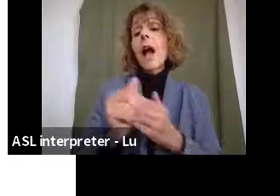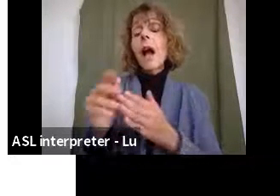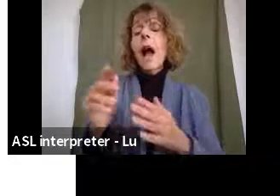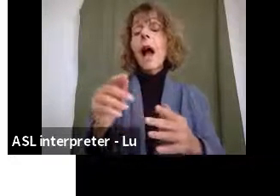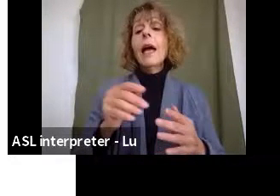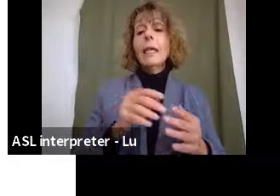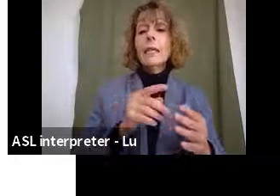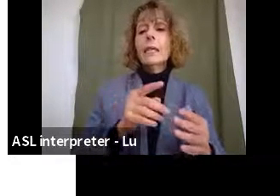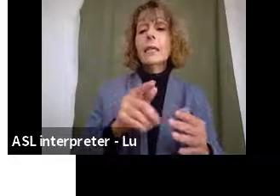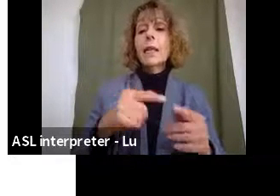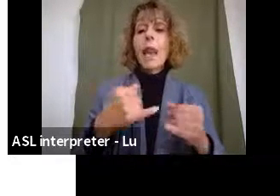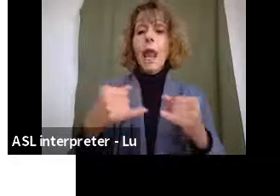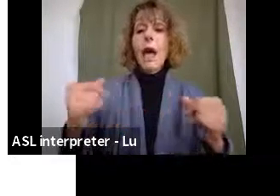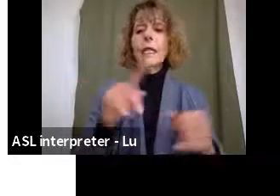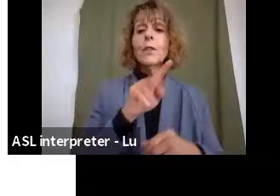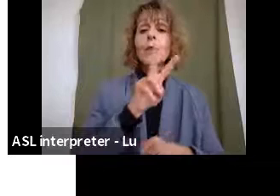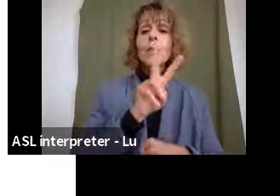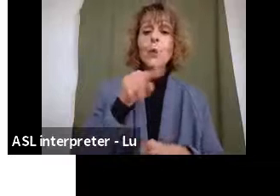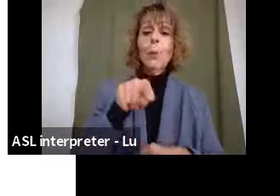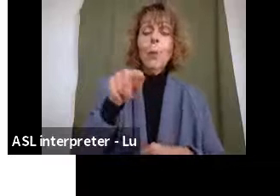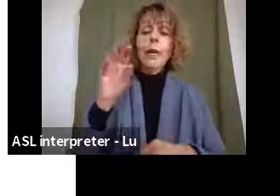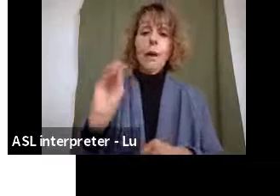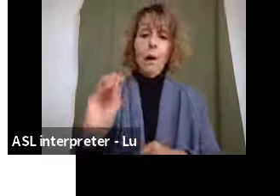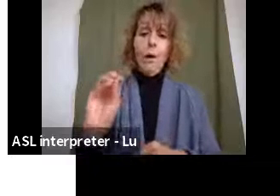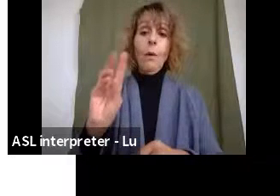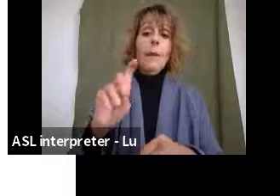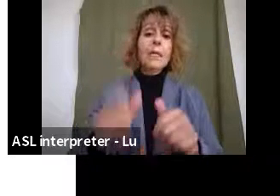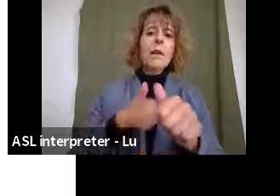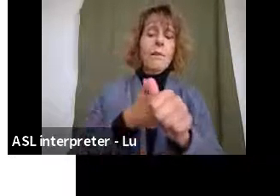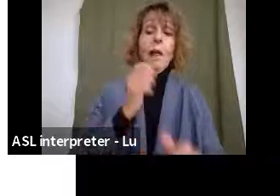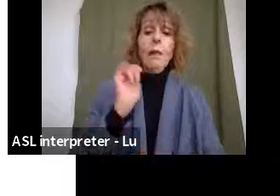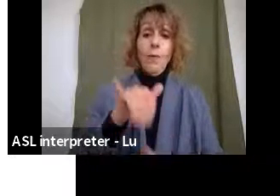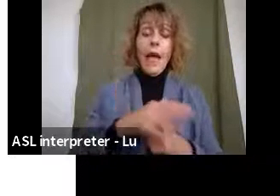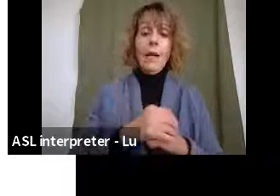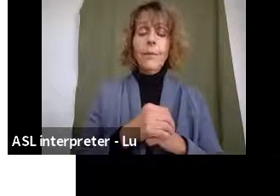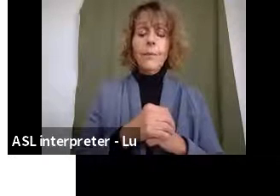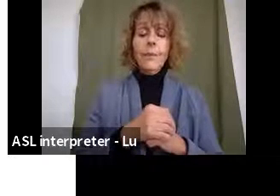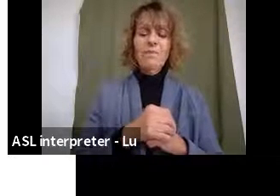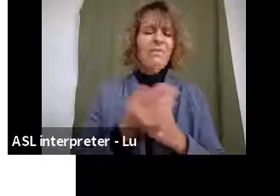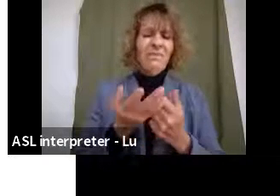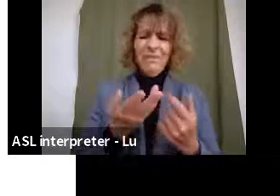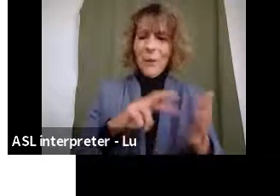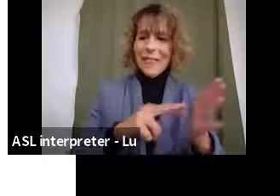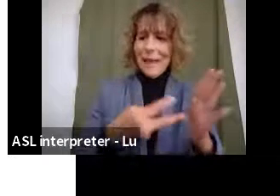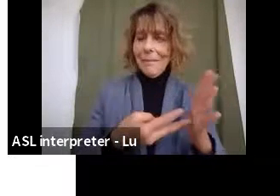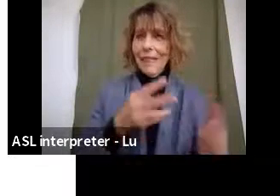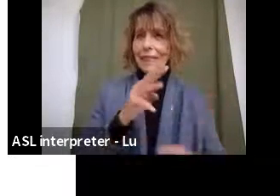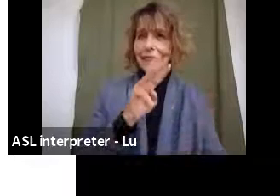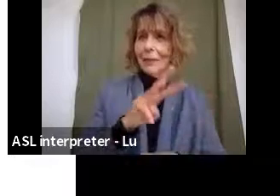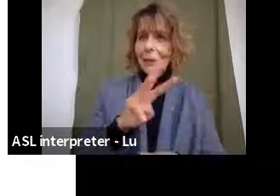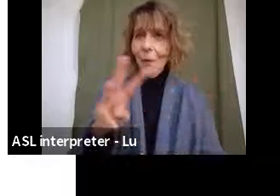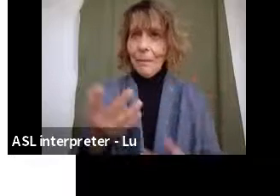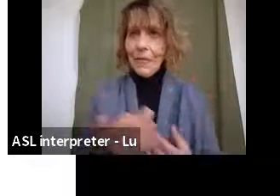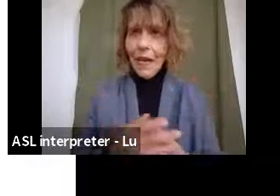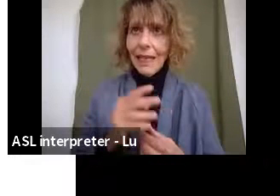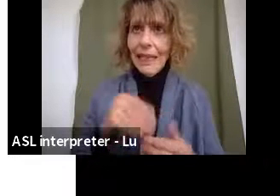sure, so what does that mean? It means things like being able to use the website without a mouse,